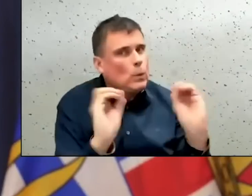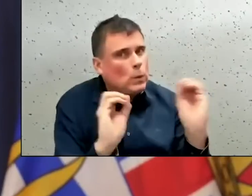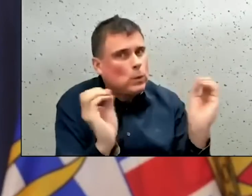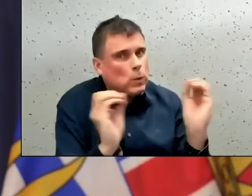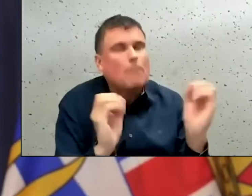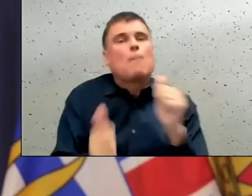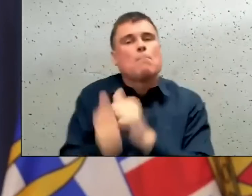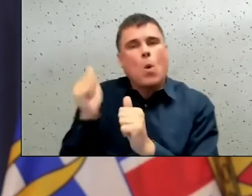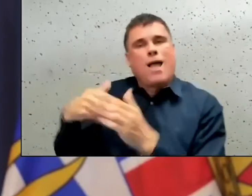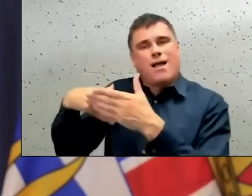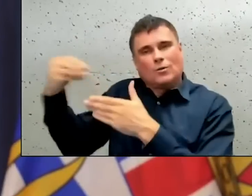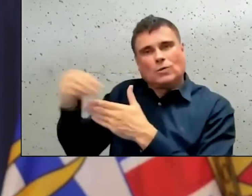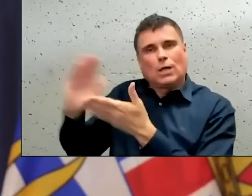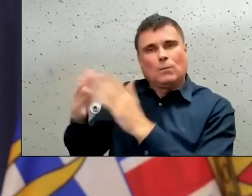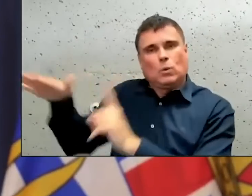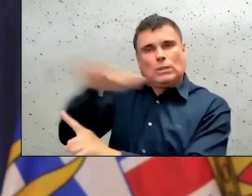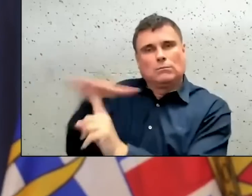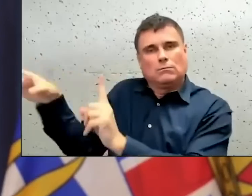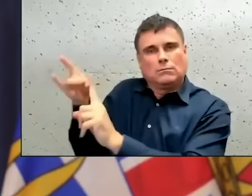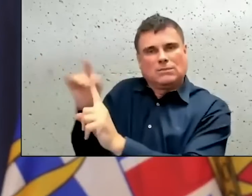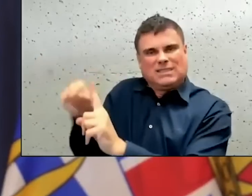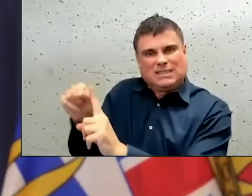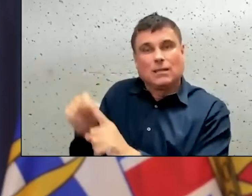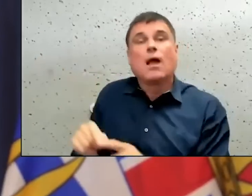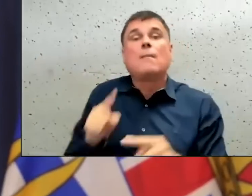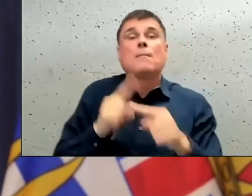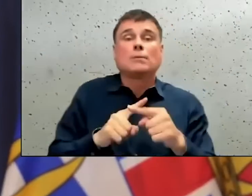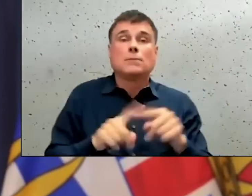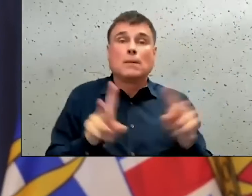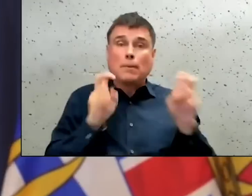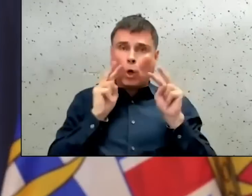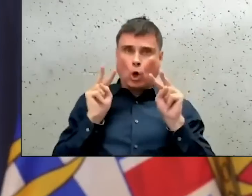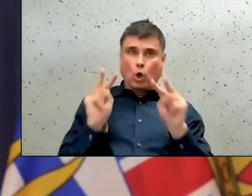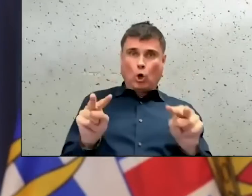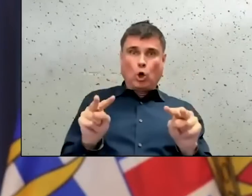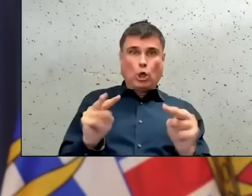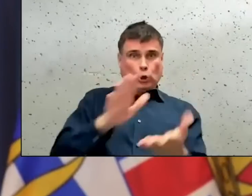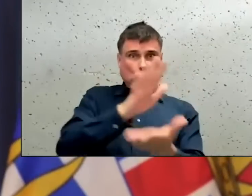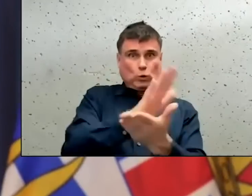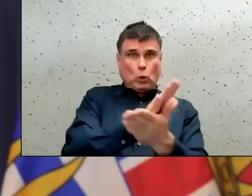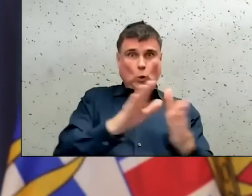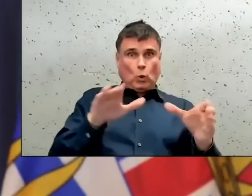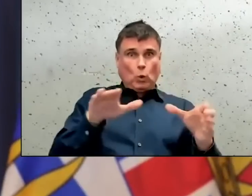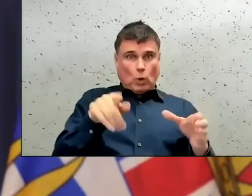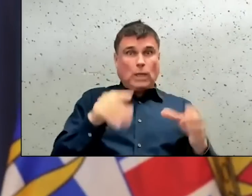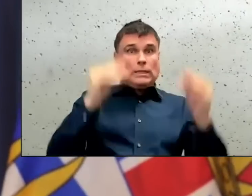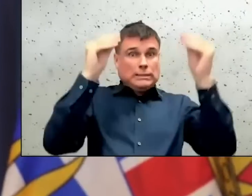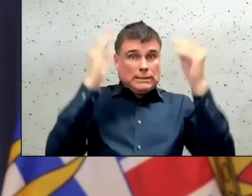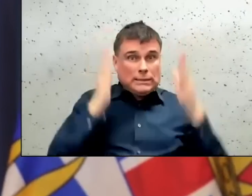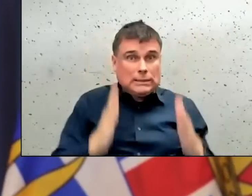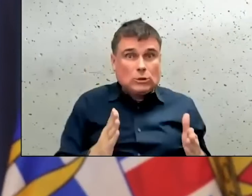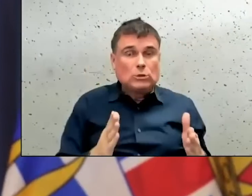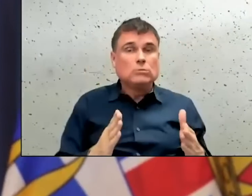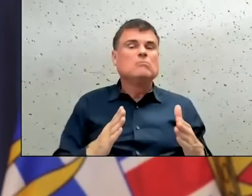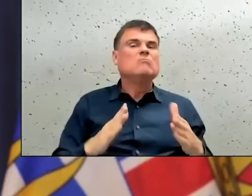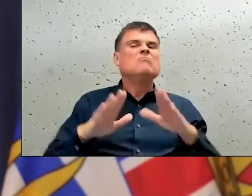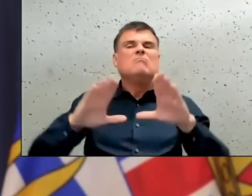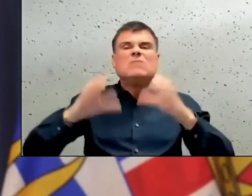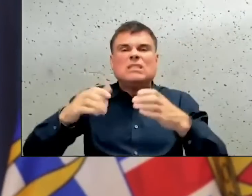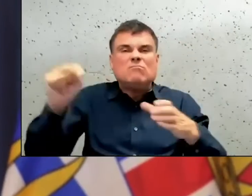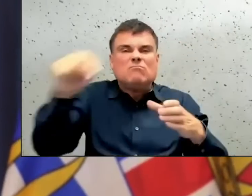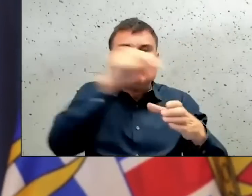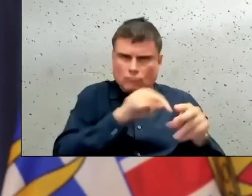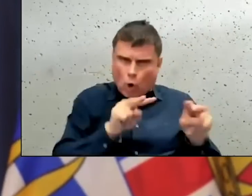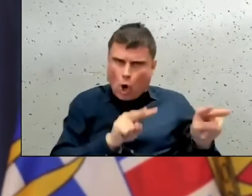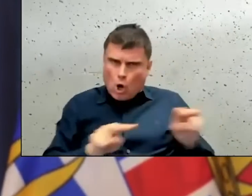province are working with our schools, with our educators, with the teams to make sure that we can get as much information as quickly as possible to